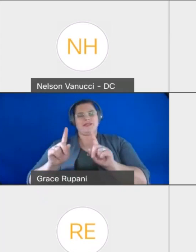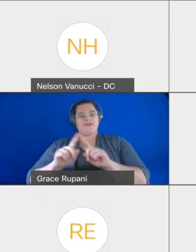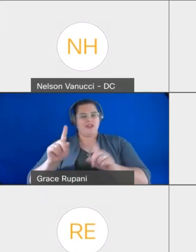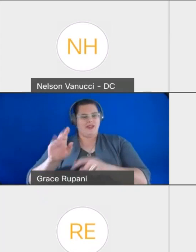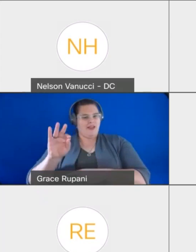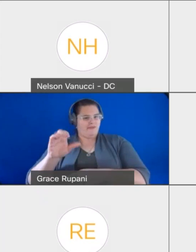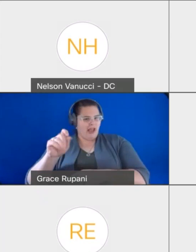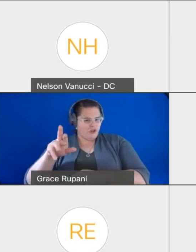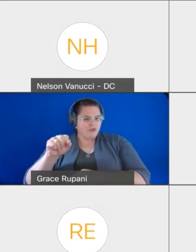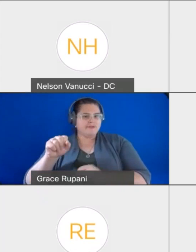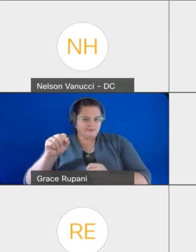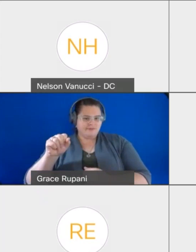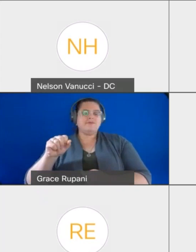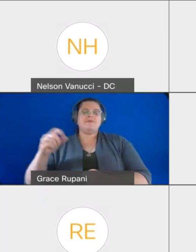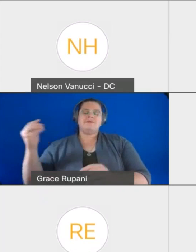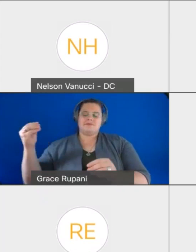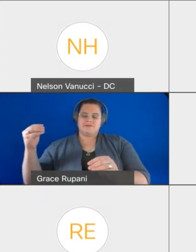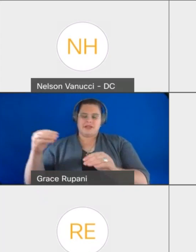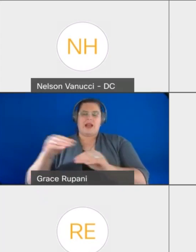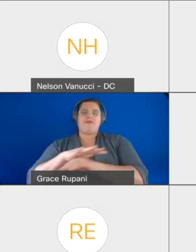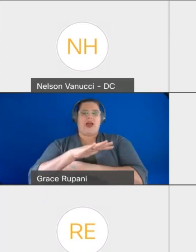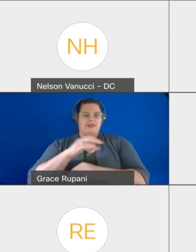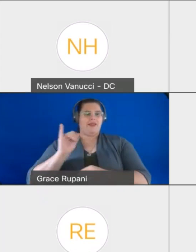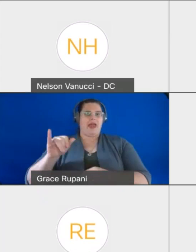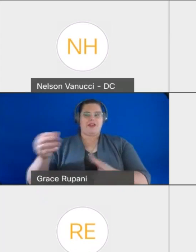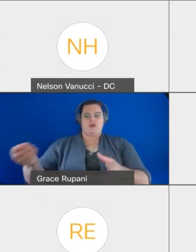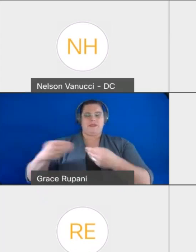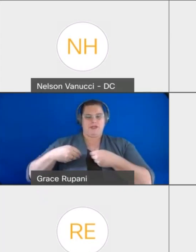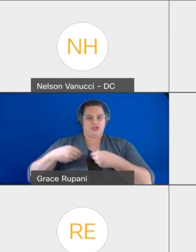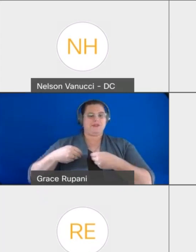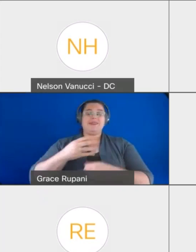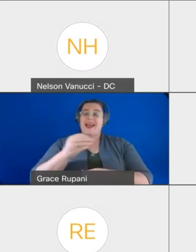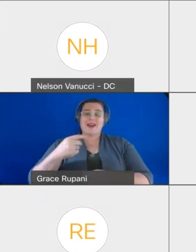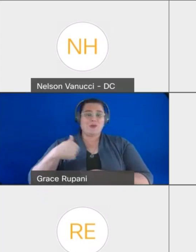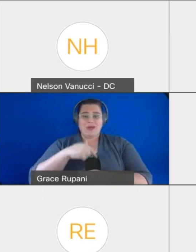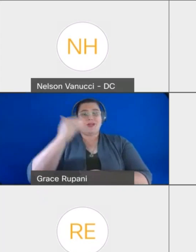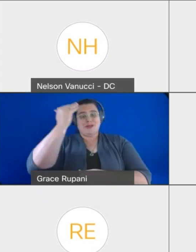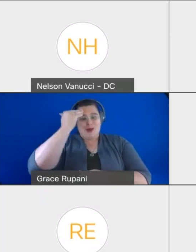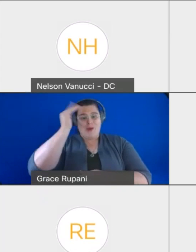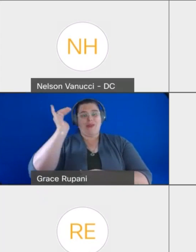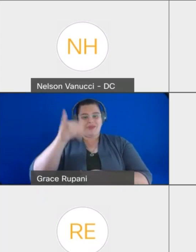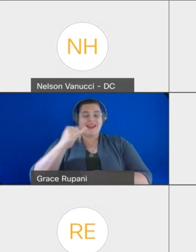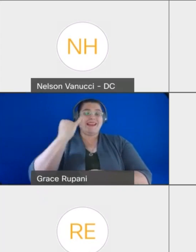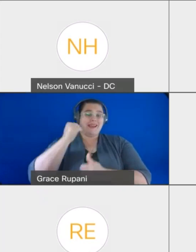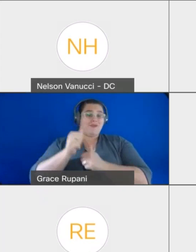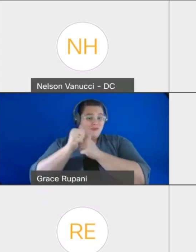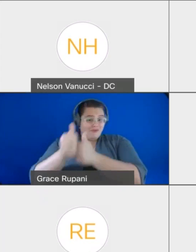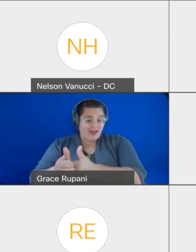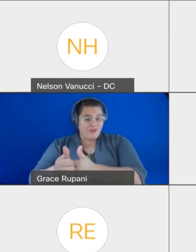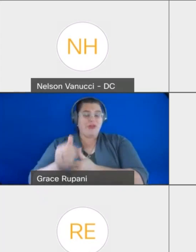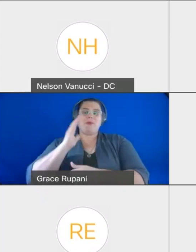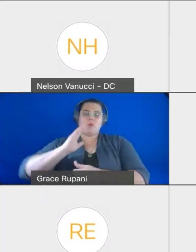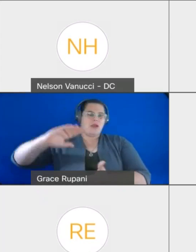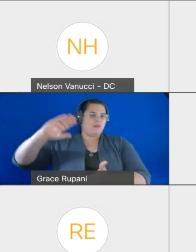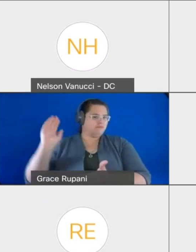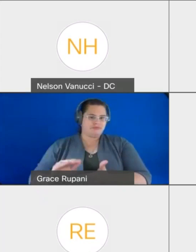the risk of transmission of coronavirus. And we know these things to be true, which is